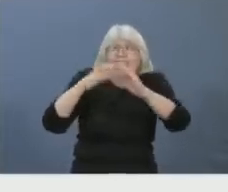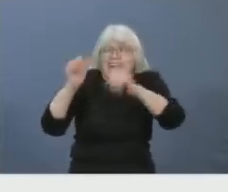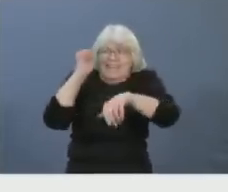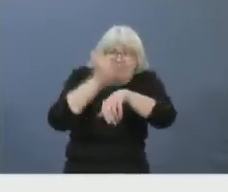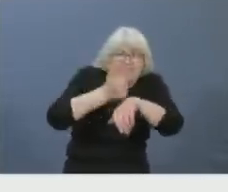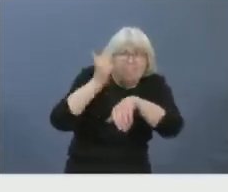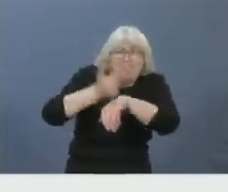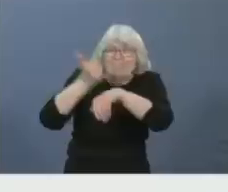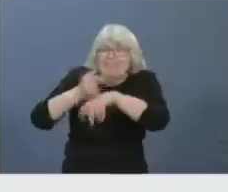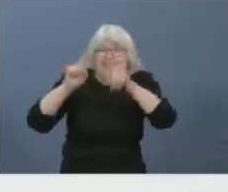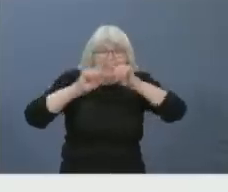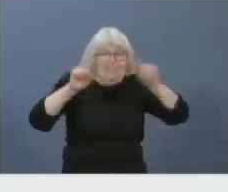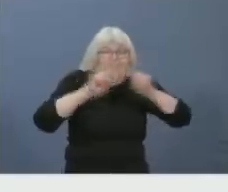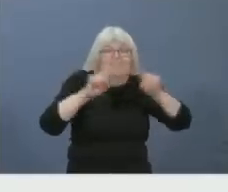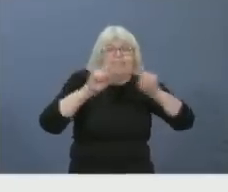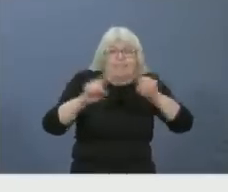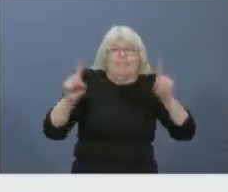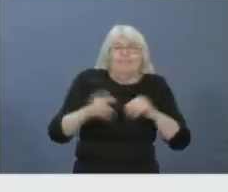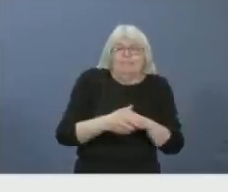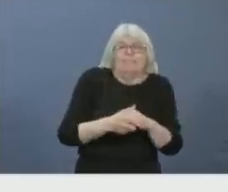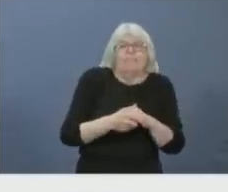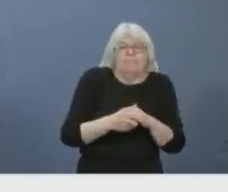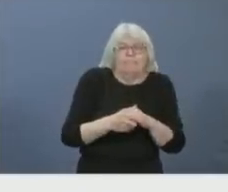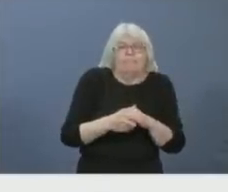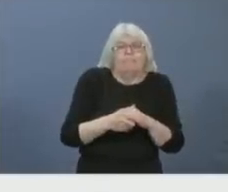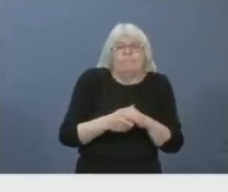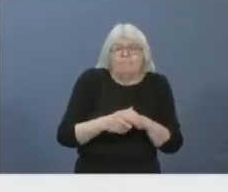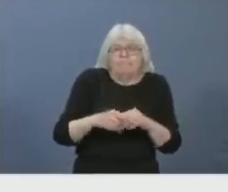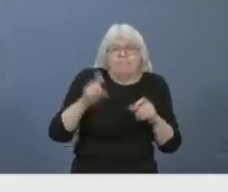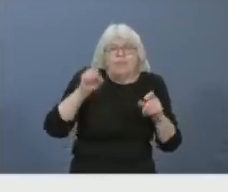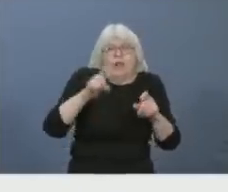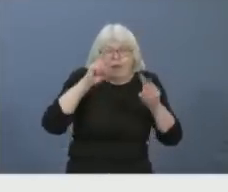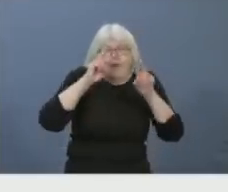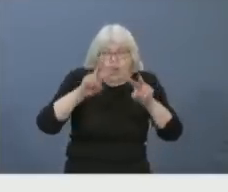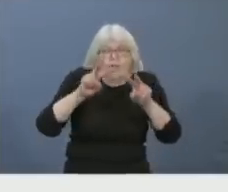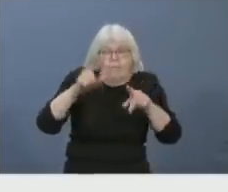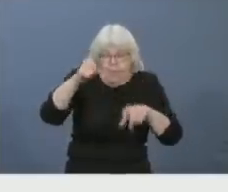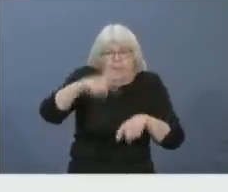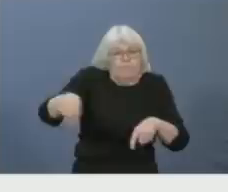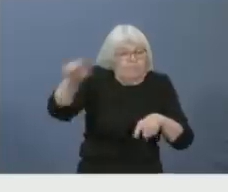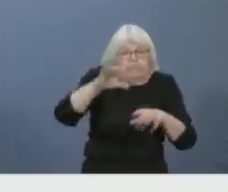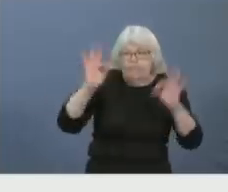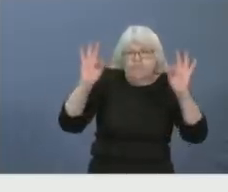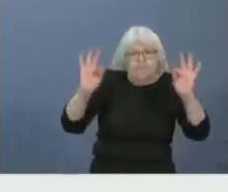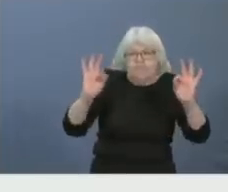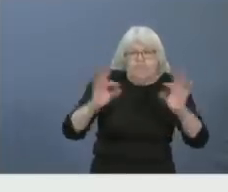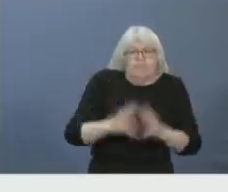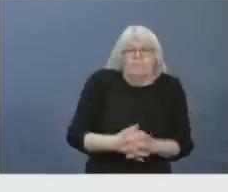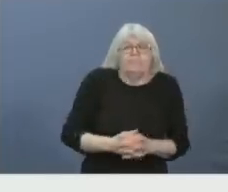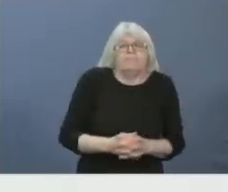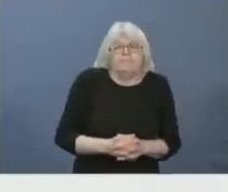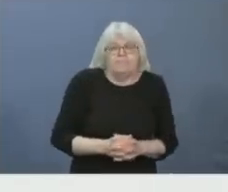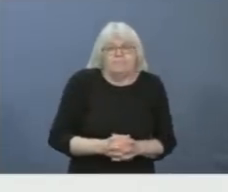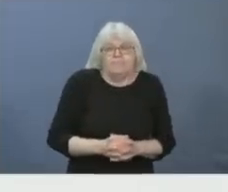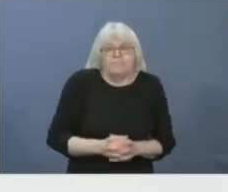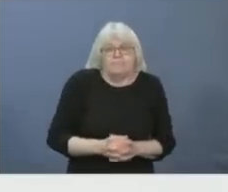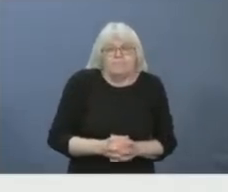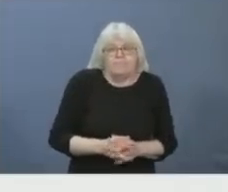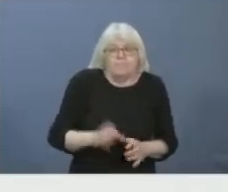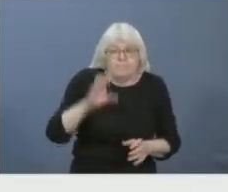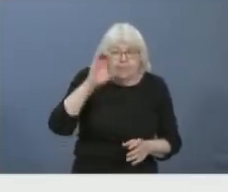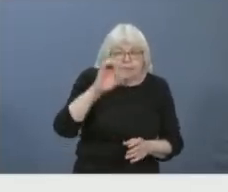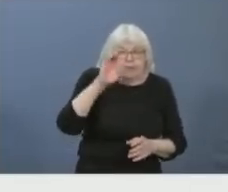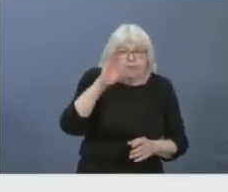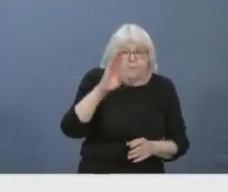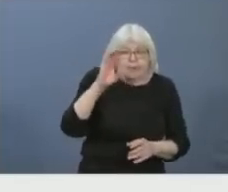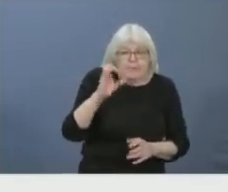throughout, but people are being well looked after. Thank you. Next, we'll go to Kayla Hounsel with CBC National. Go ahead,